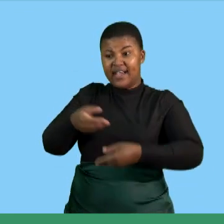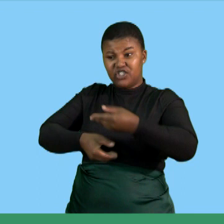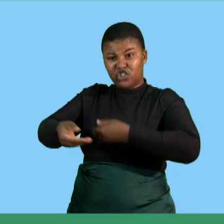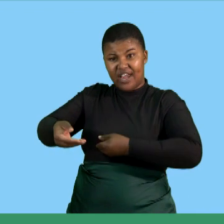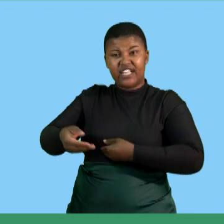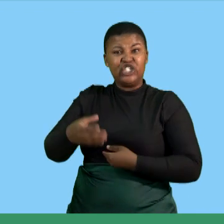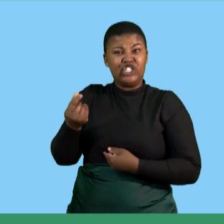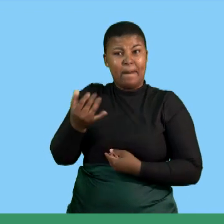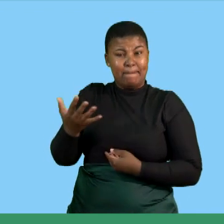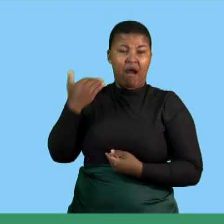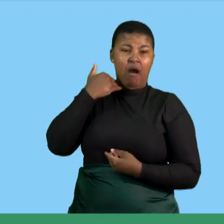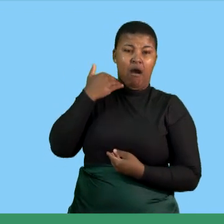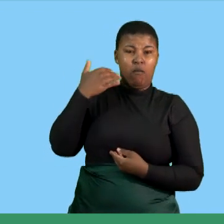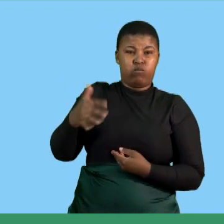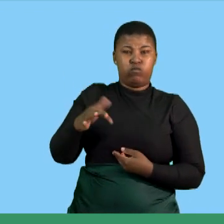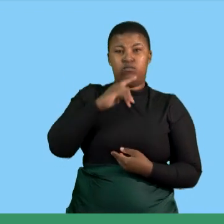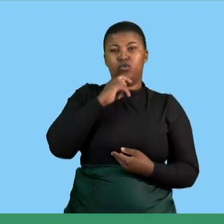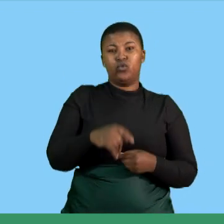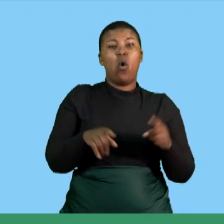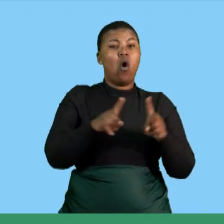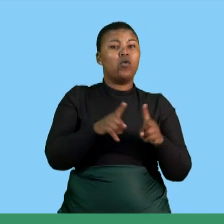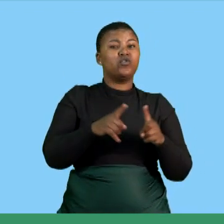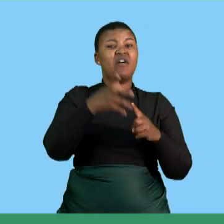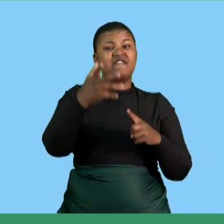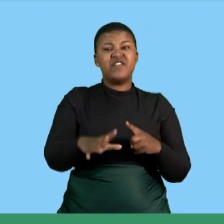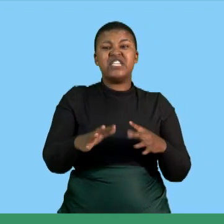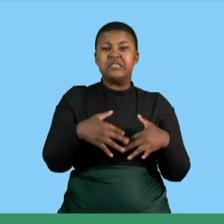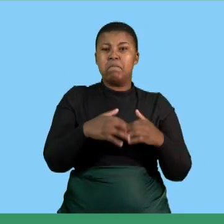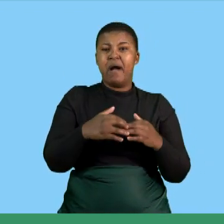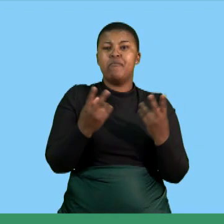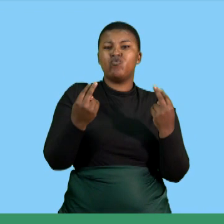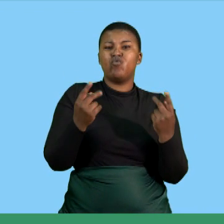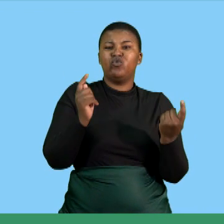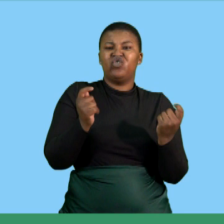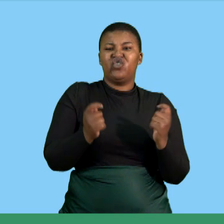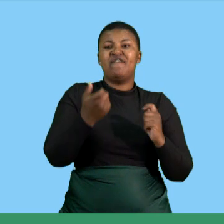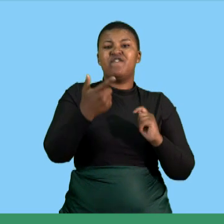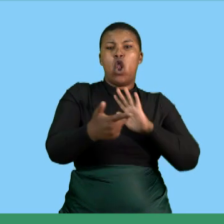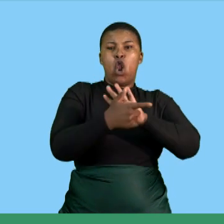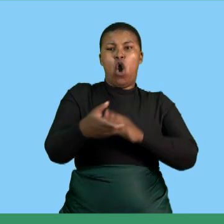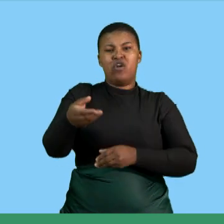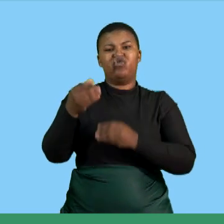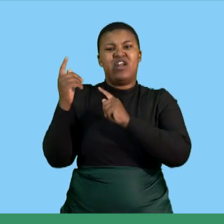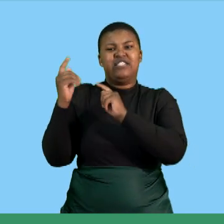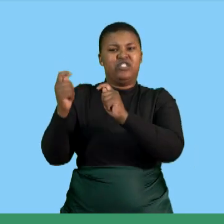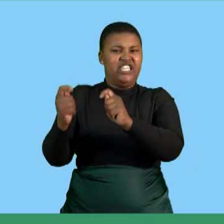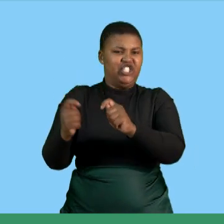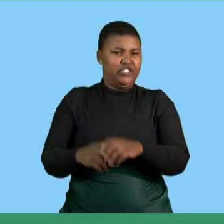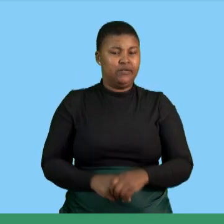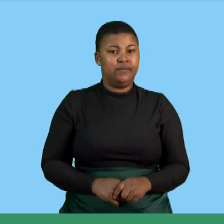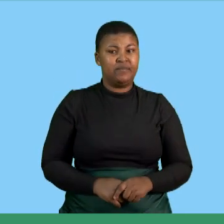been changes in importation laws which increased admin costs. Now question A